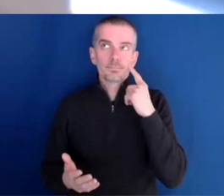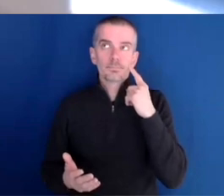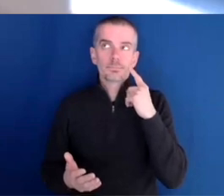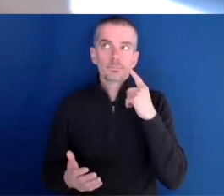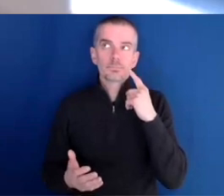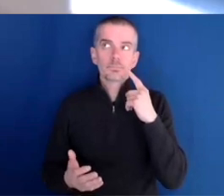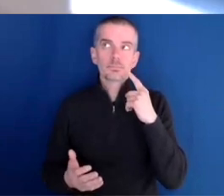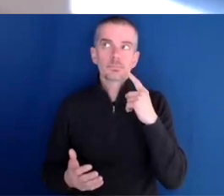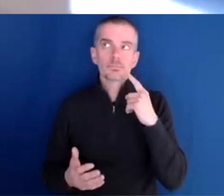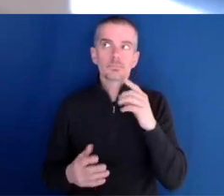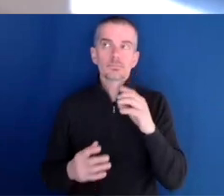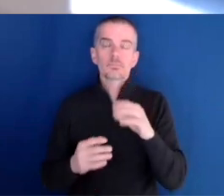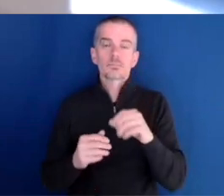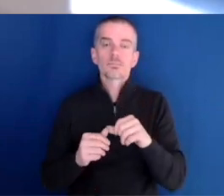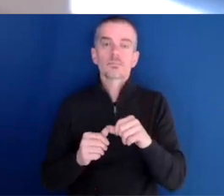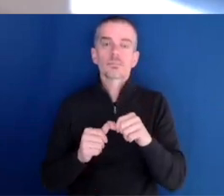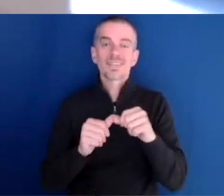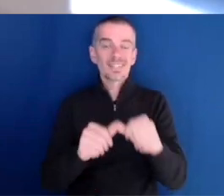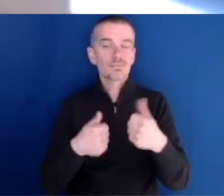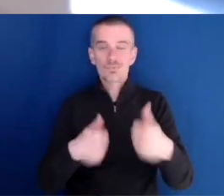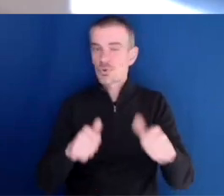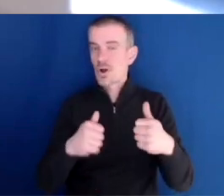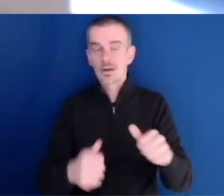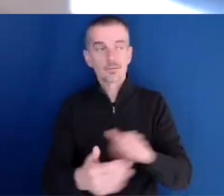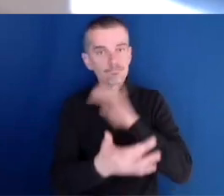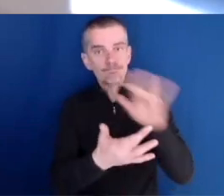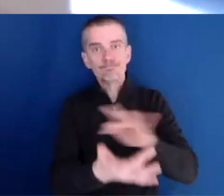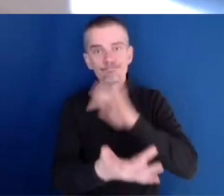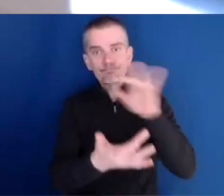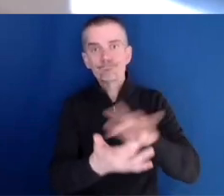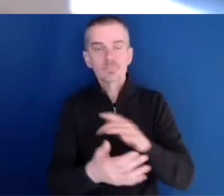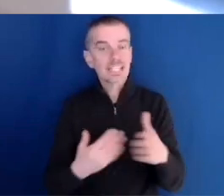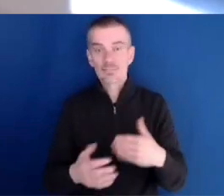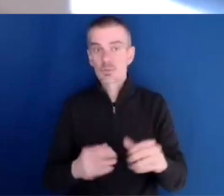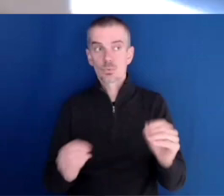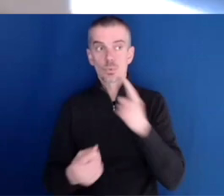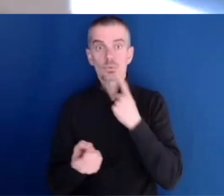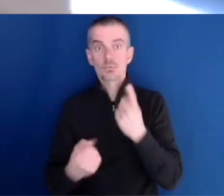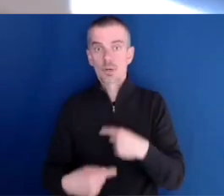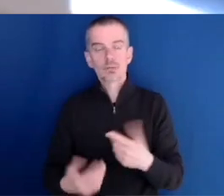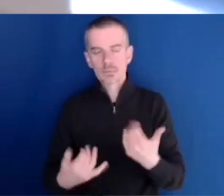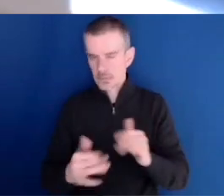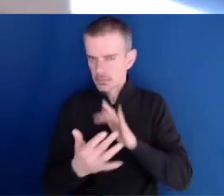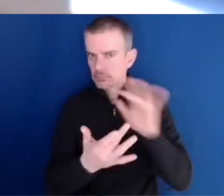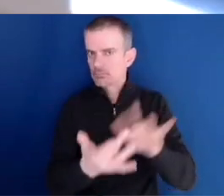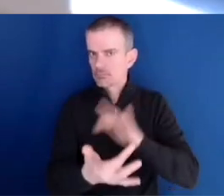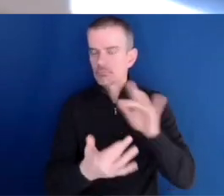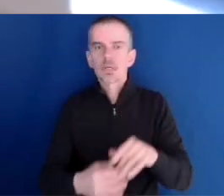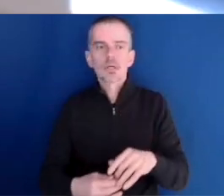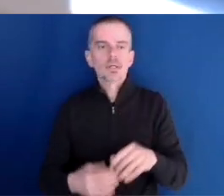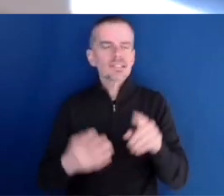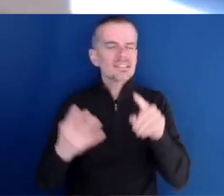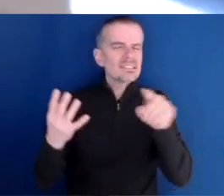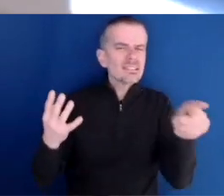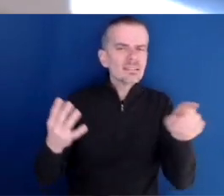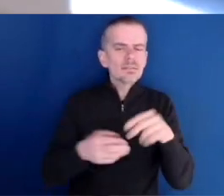continuing to reach out to them, even if you're not receiving a response, looking at who the other contacts might be